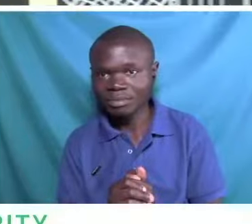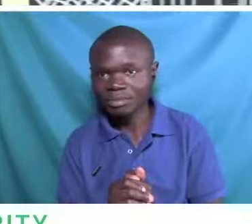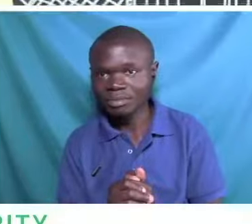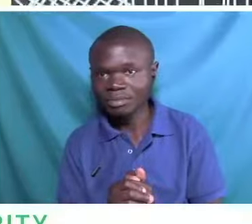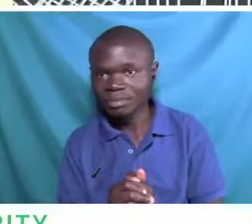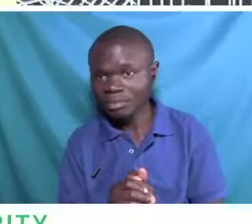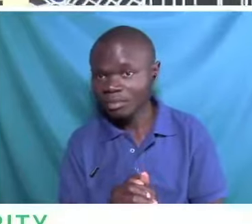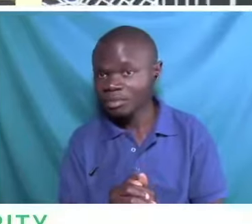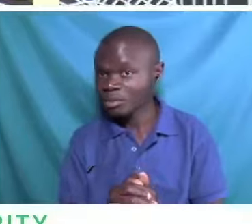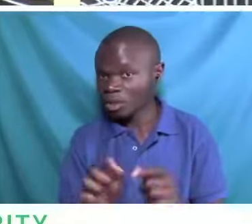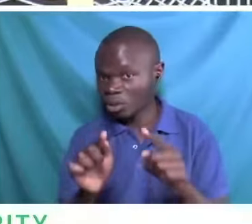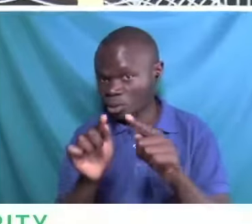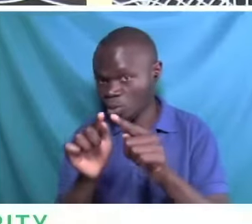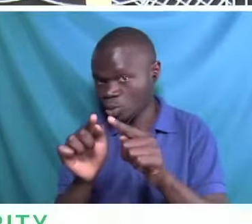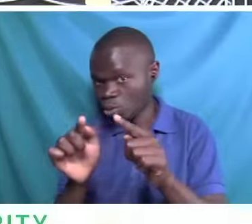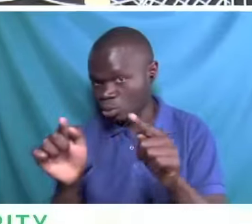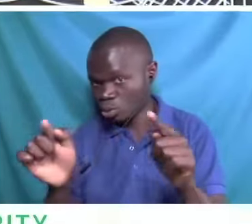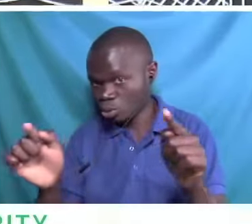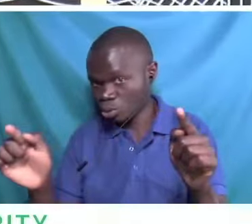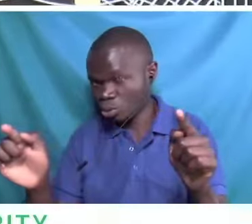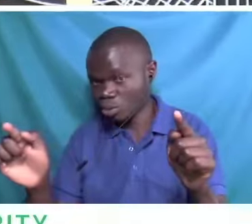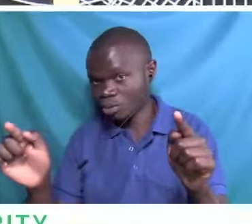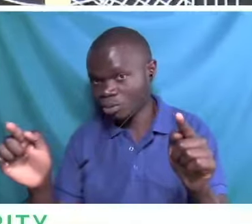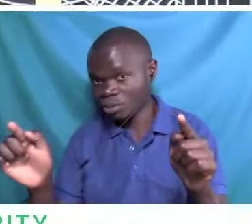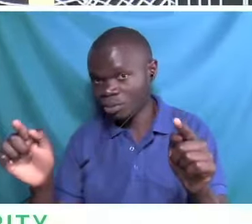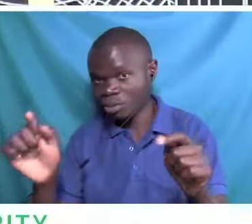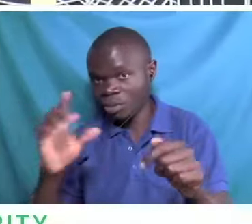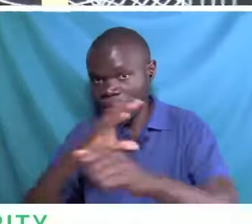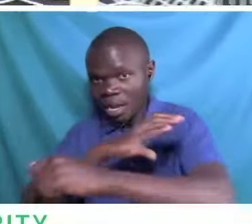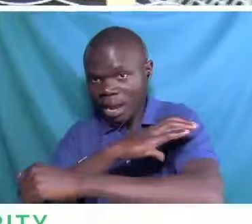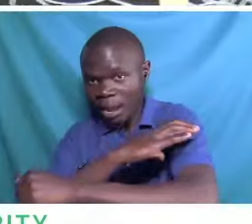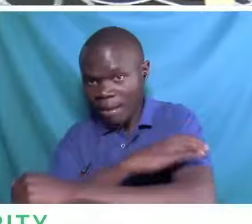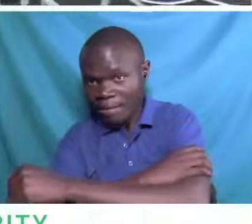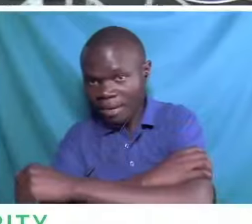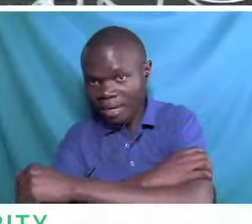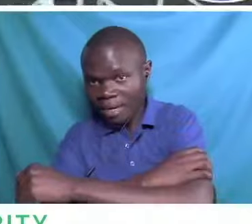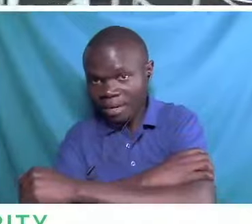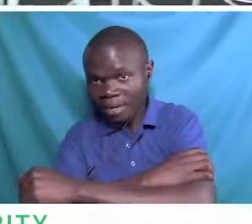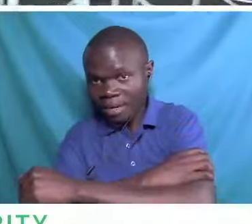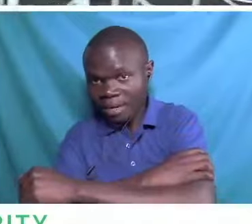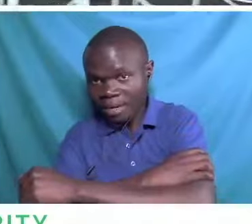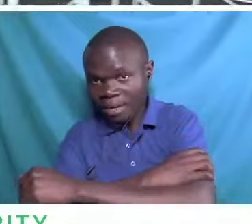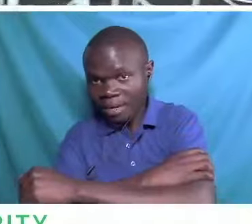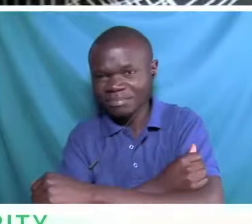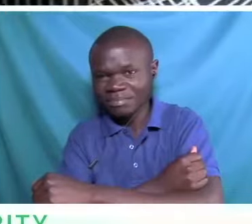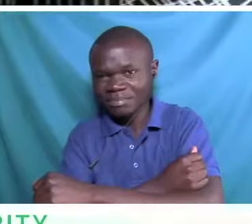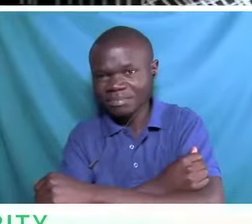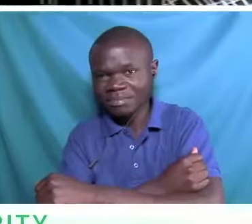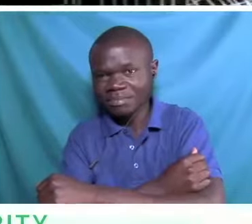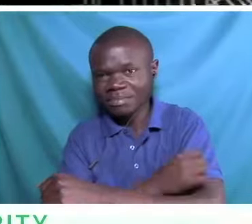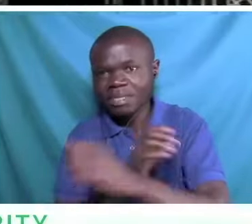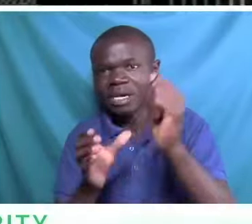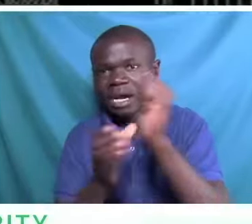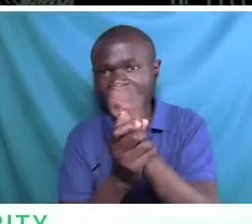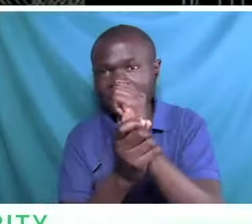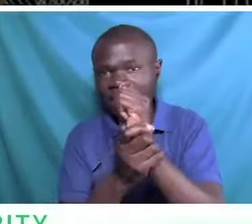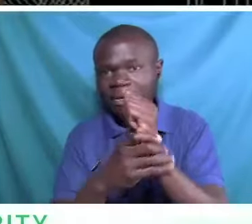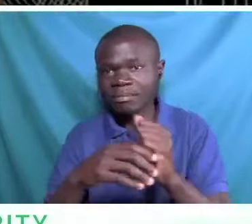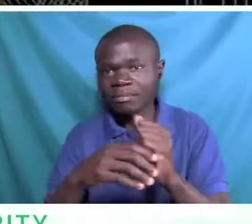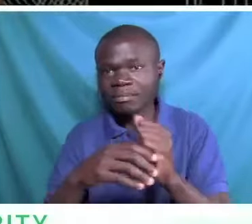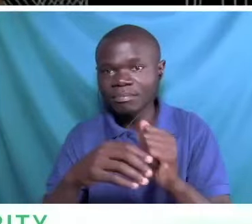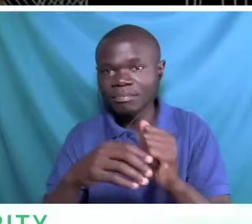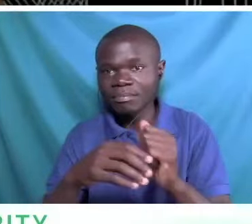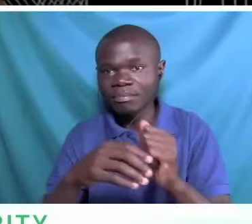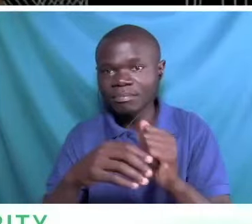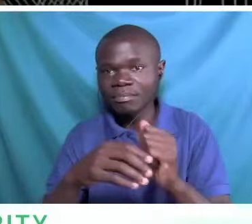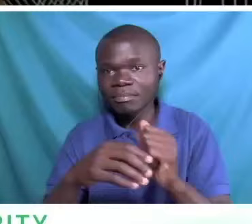you as the seed of Abraham, you grow by the grace of God to be mighty, mighty. Why?